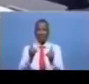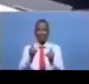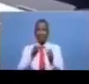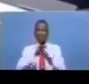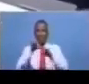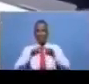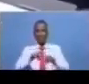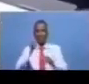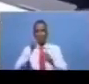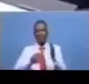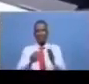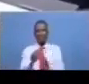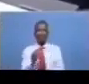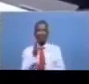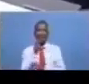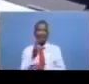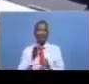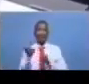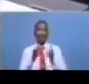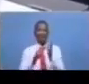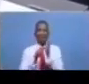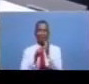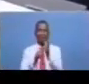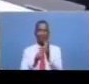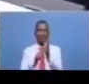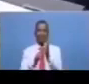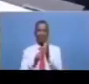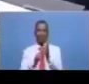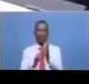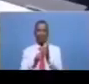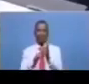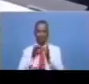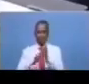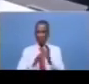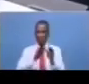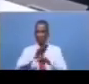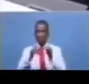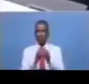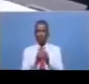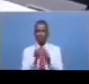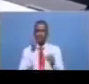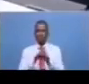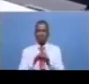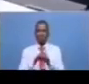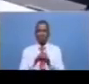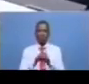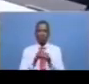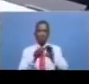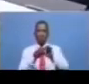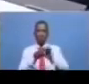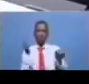what she herself had indicated in several dispositions on oath before the